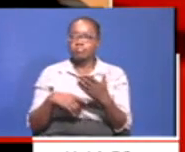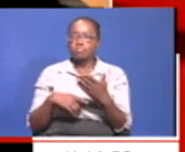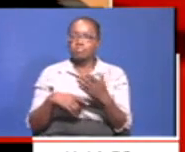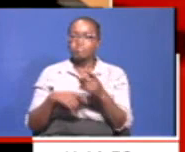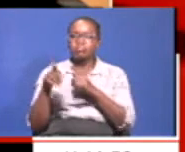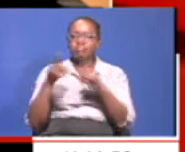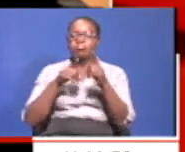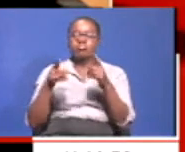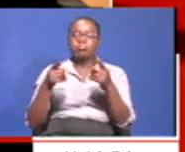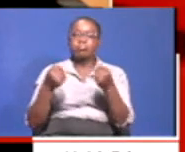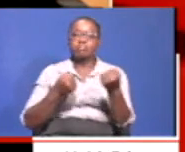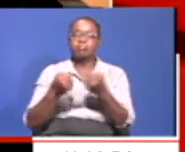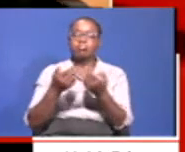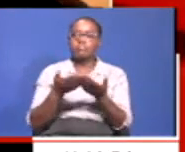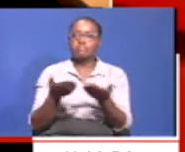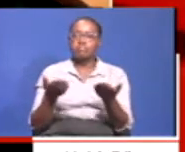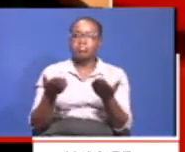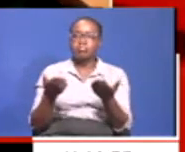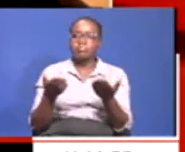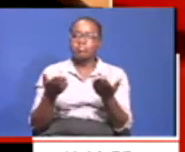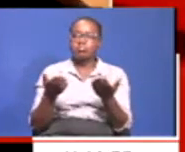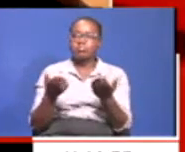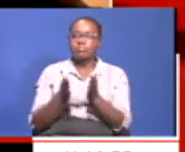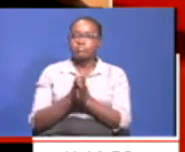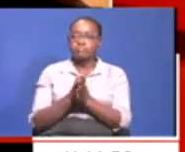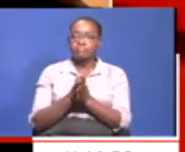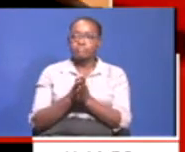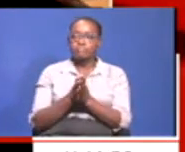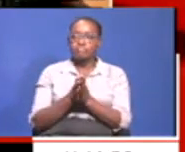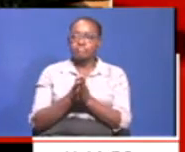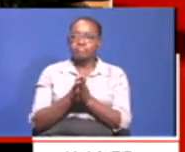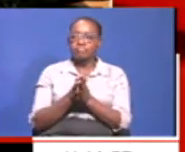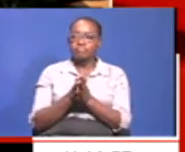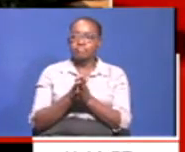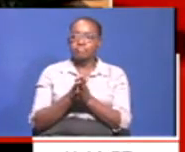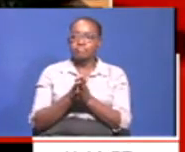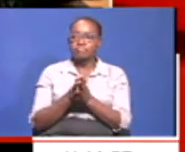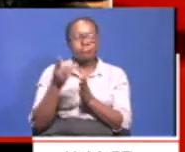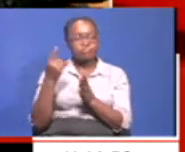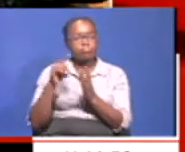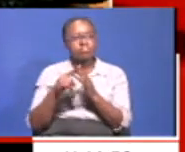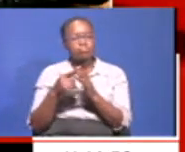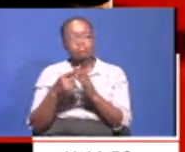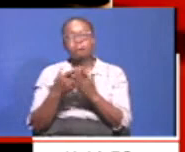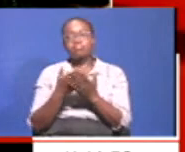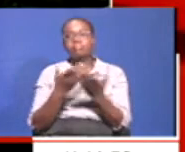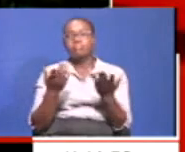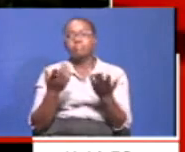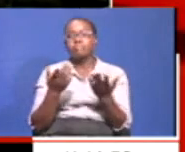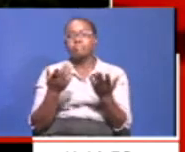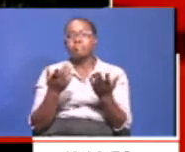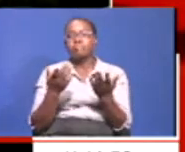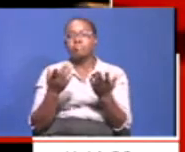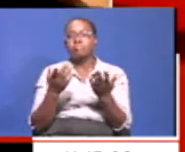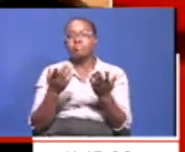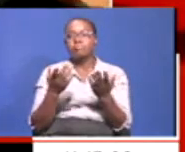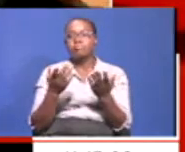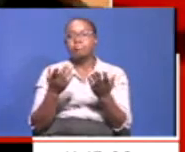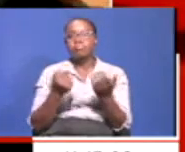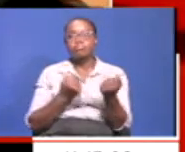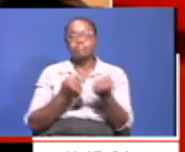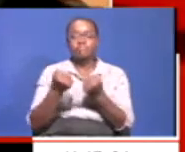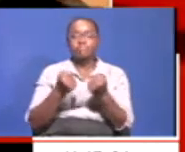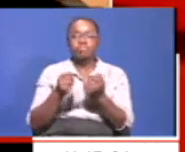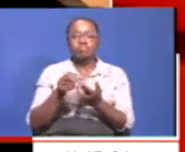this year? The stages that will be there. I know. Okay, for a start, you know the Kasarani is super special because you've driven there.